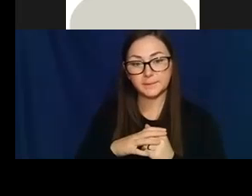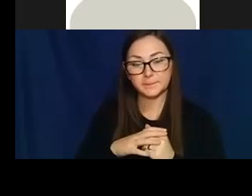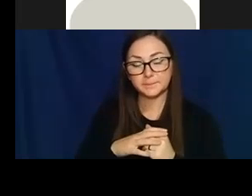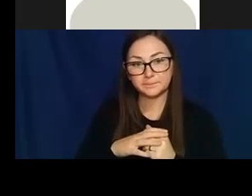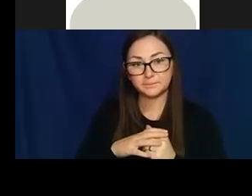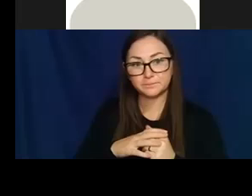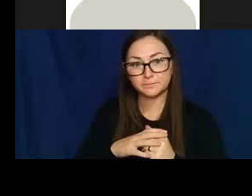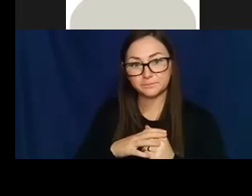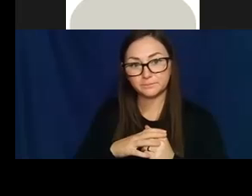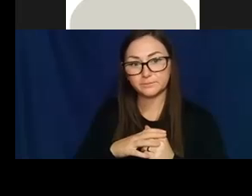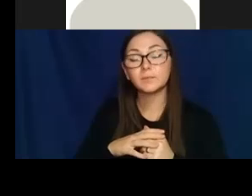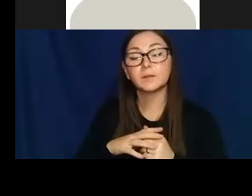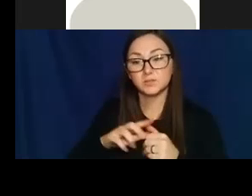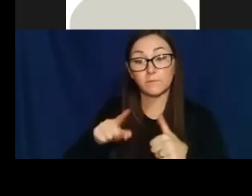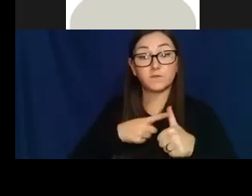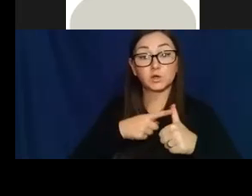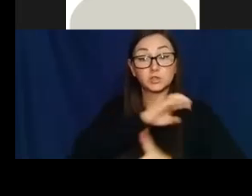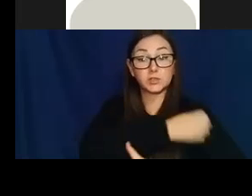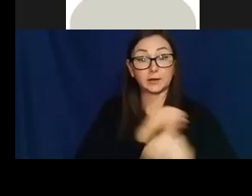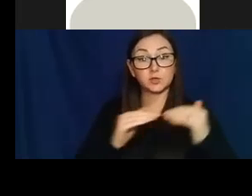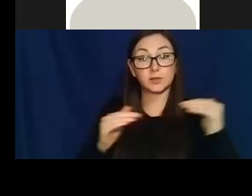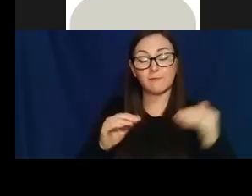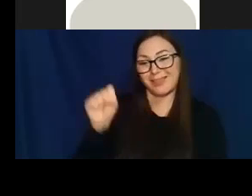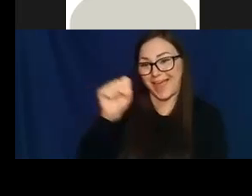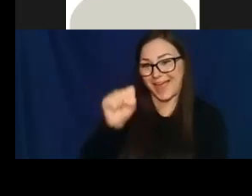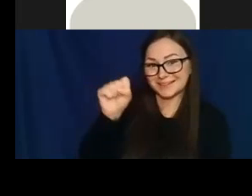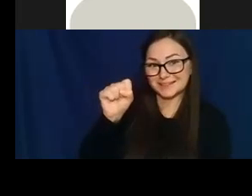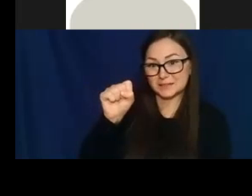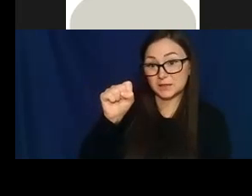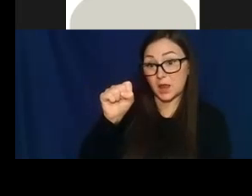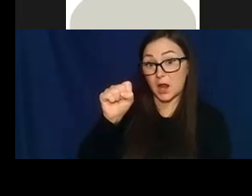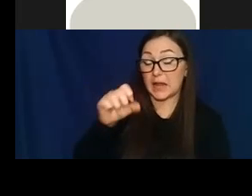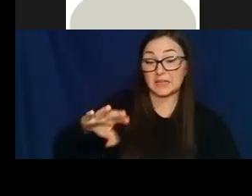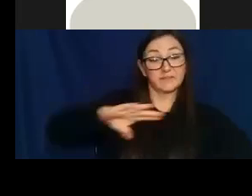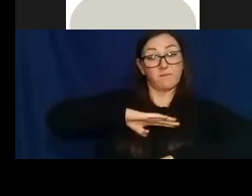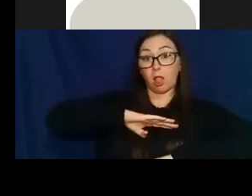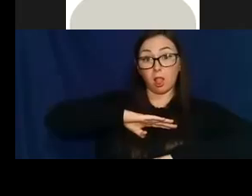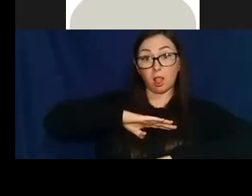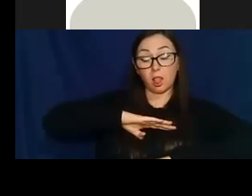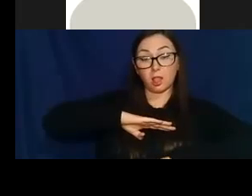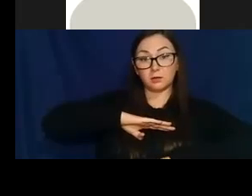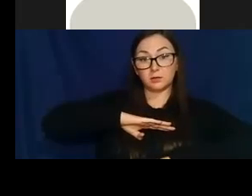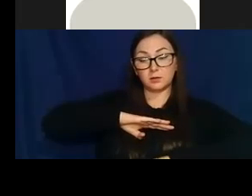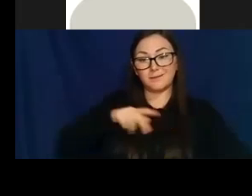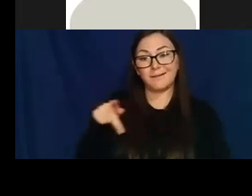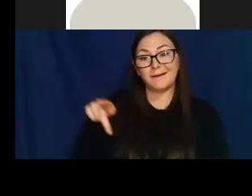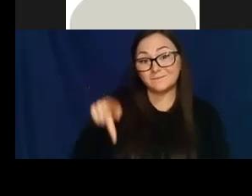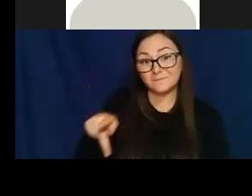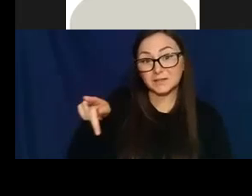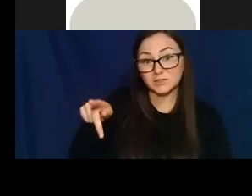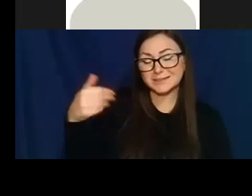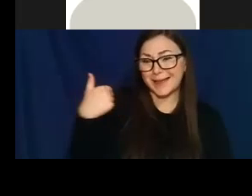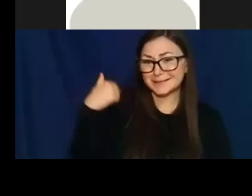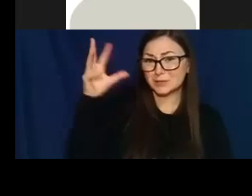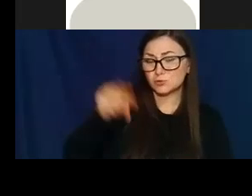the s orbit, and that's full, okay? Because phosphorus has a total of 15